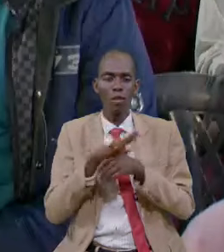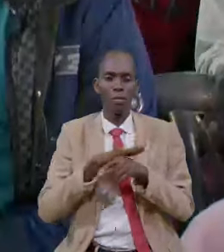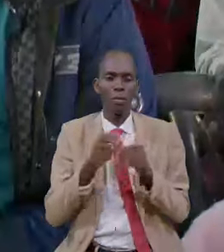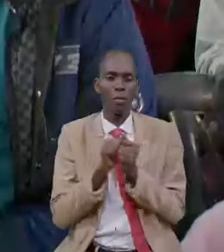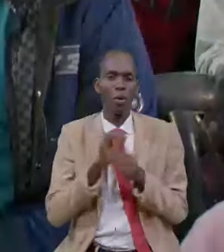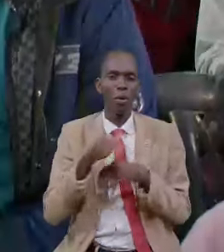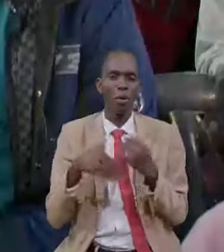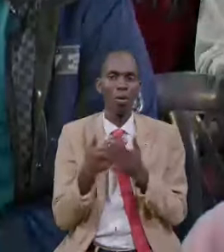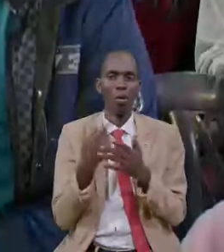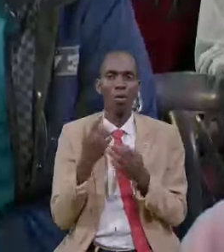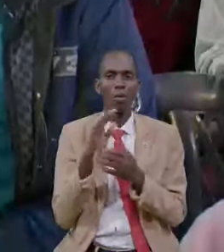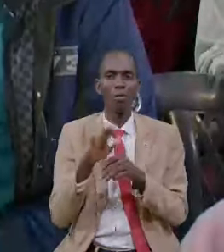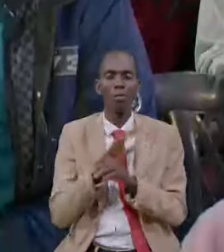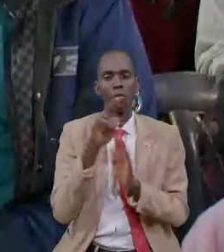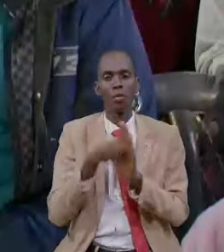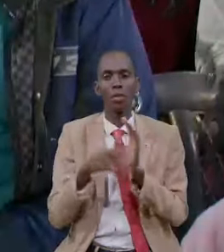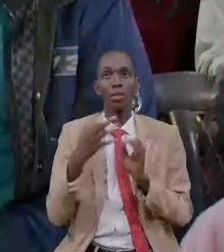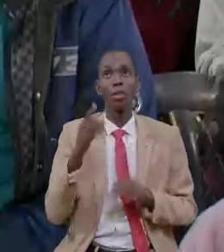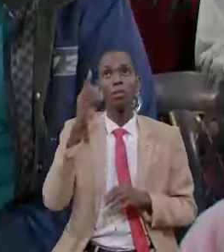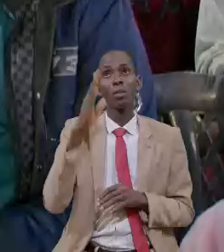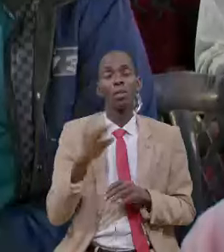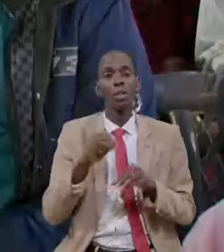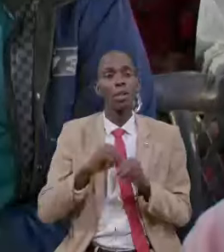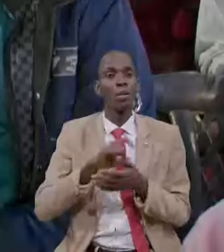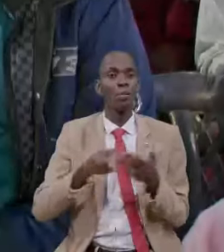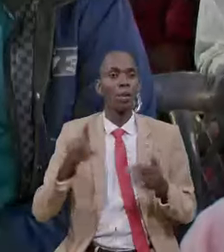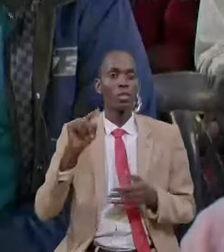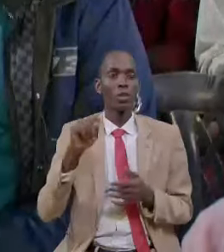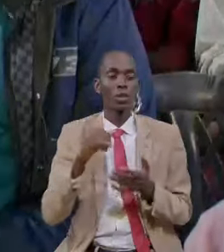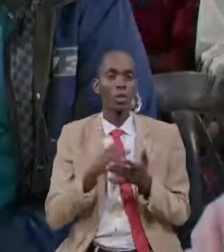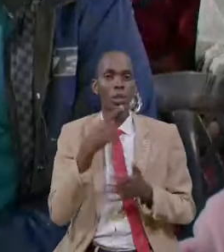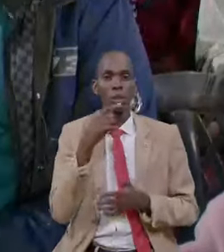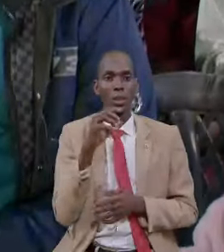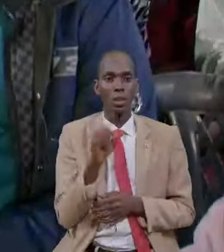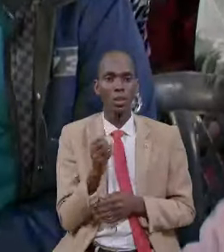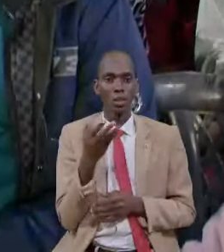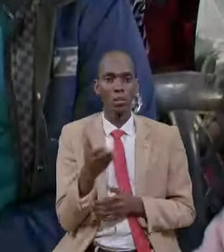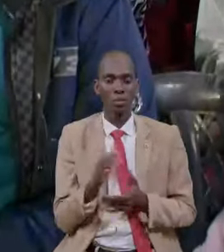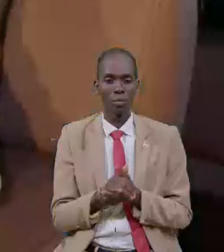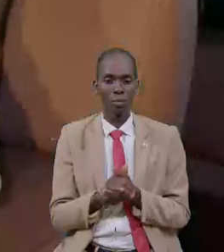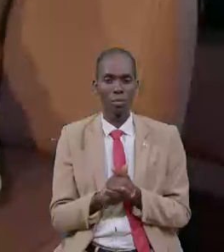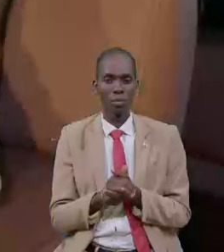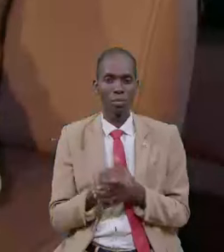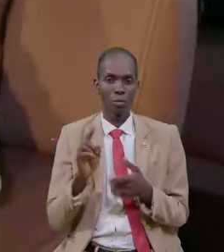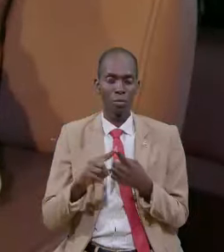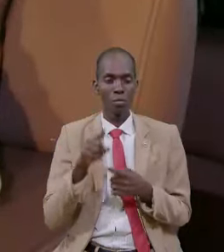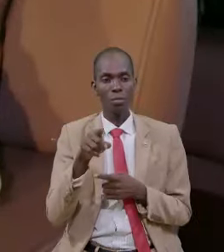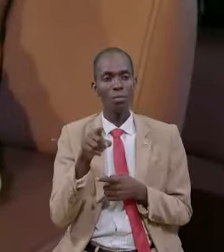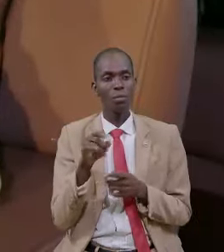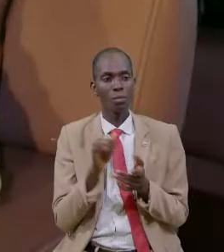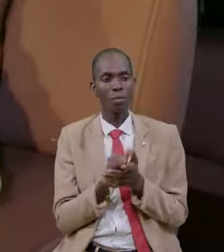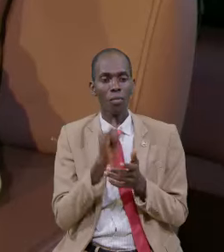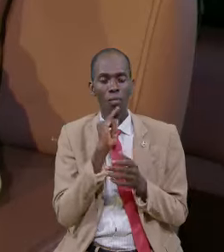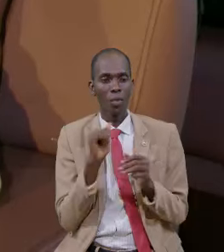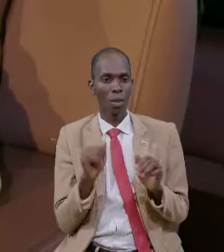Now verse 20 says, it says, now unto him that is able to